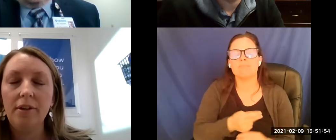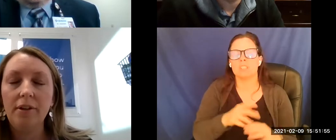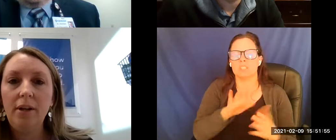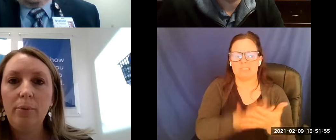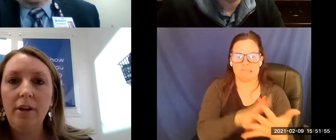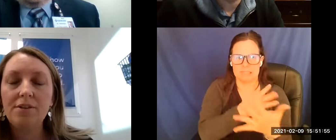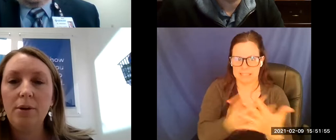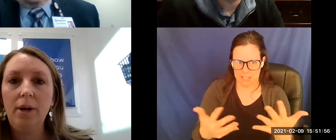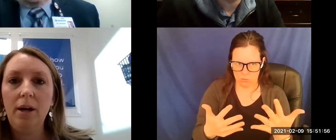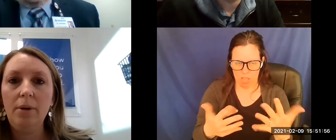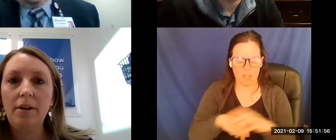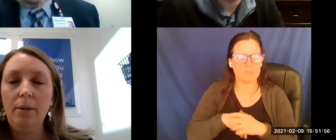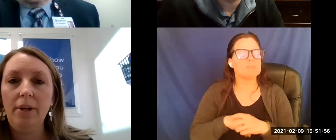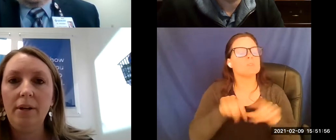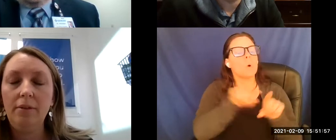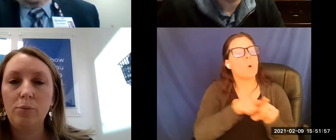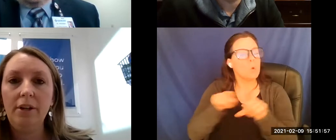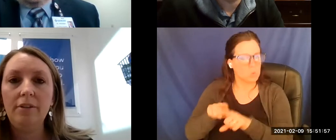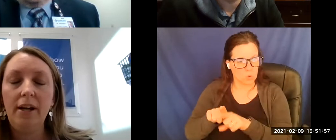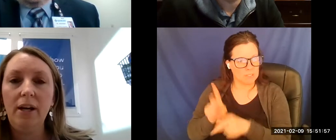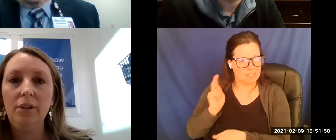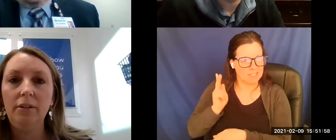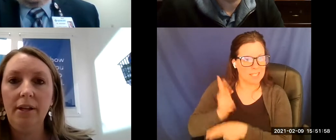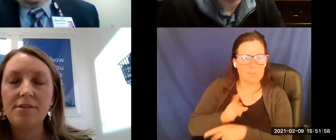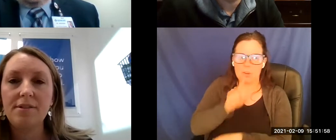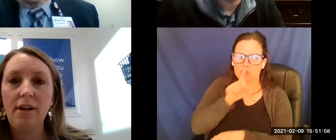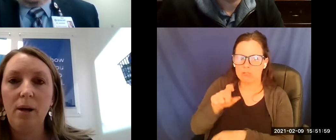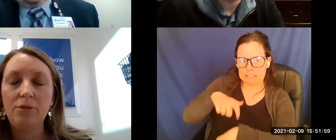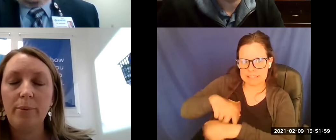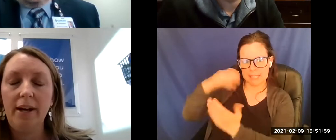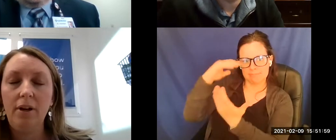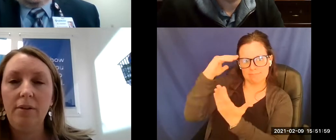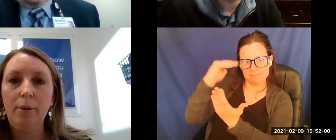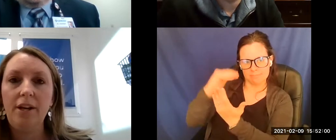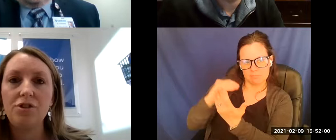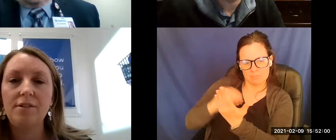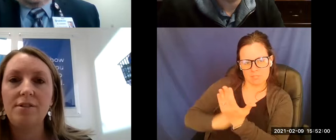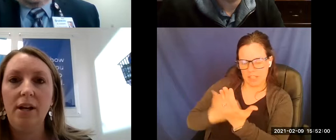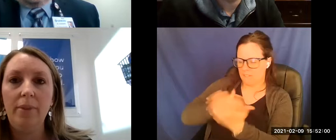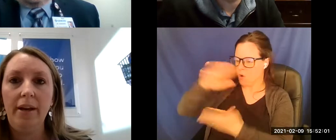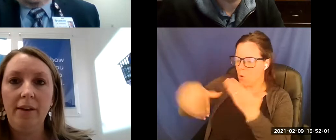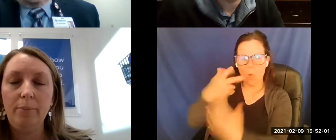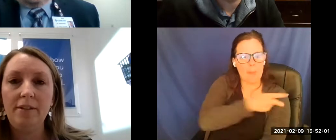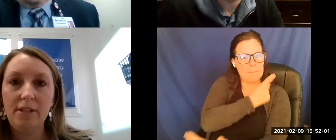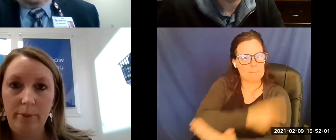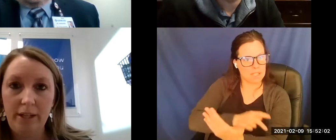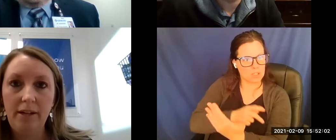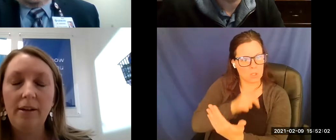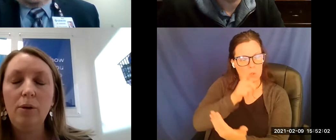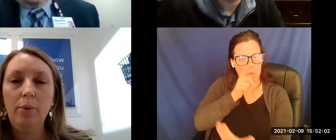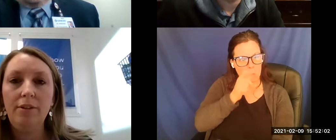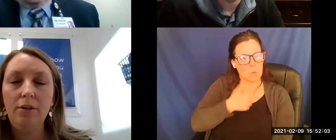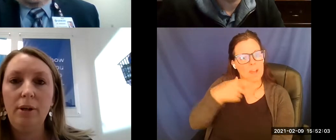scheduled. We also are keeping kind of a real-time list. So we have all of our patients that have a